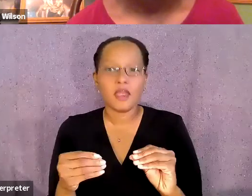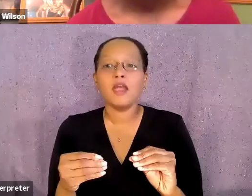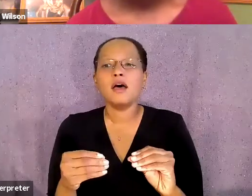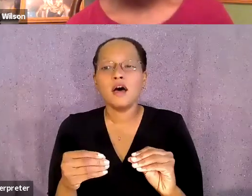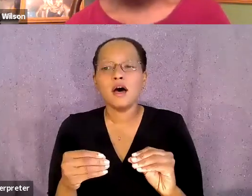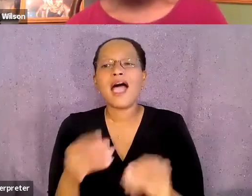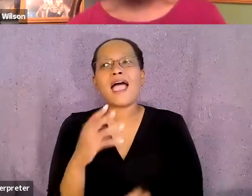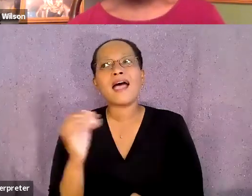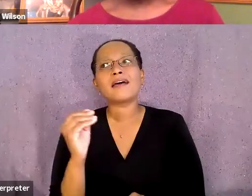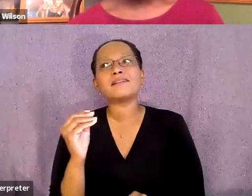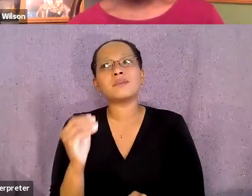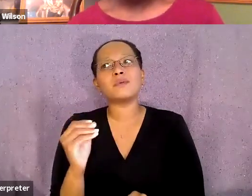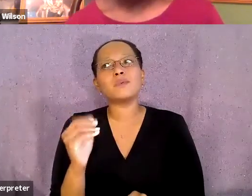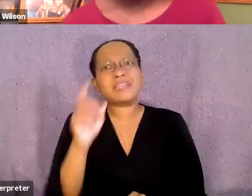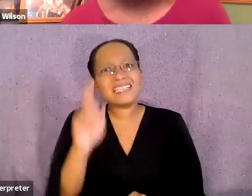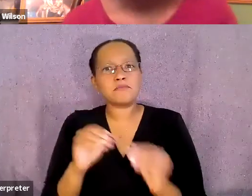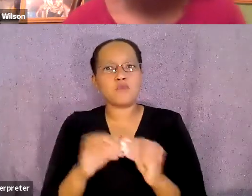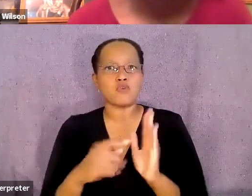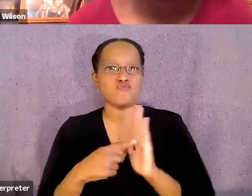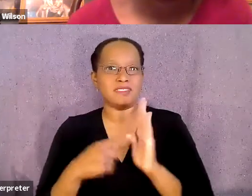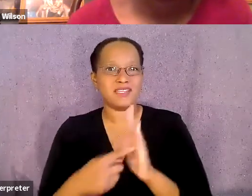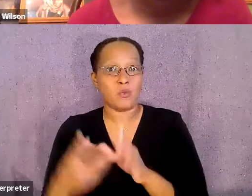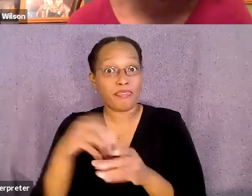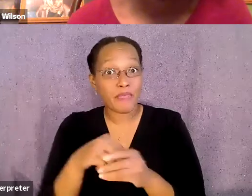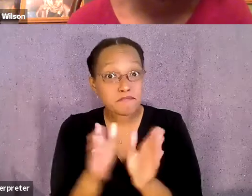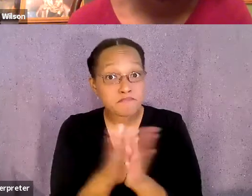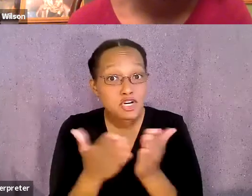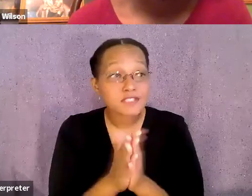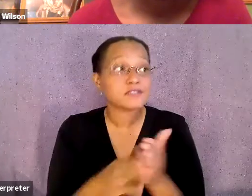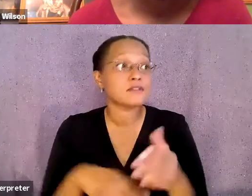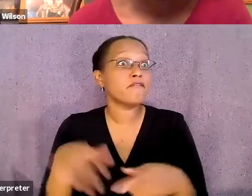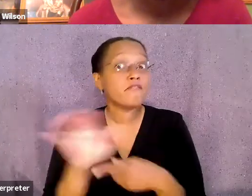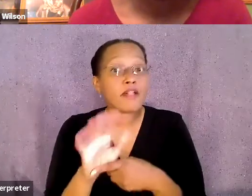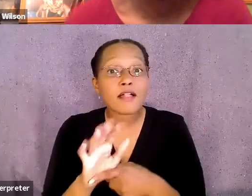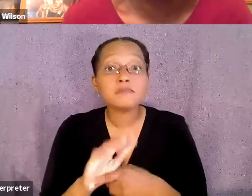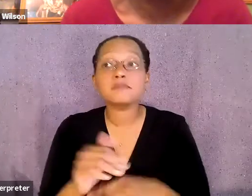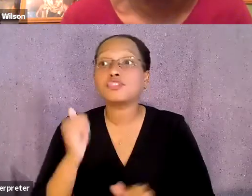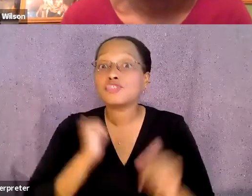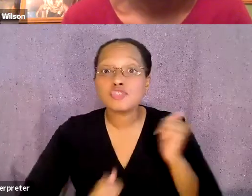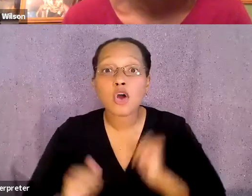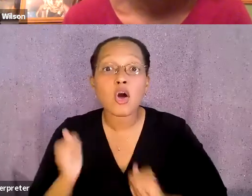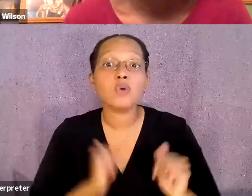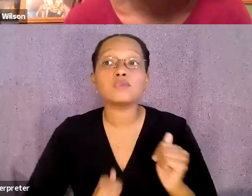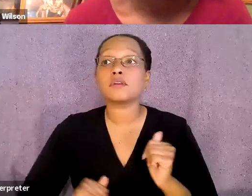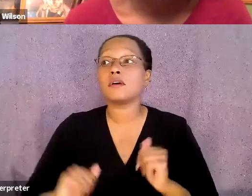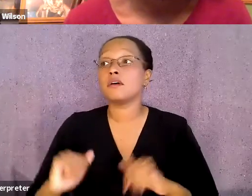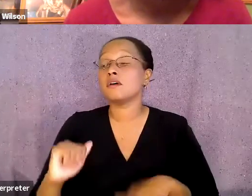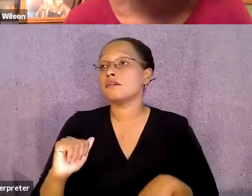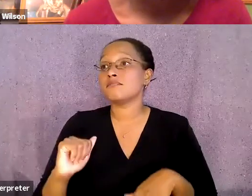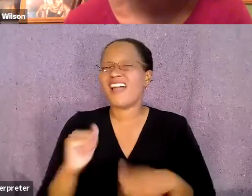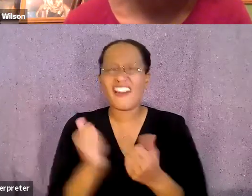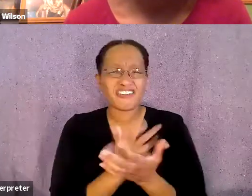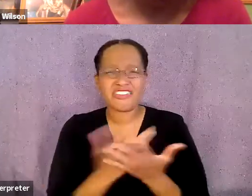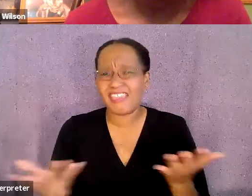representation from books to film, to shows, to screenplays, to everything else. So thank you for bringing